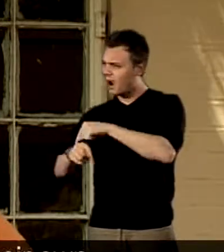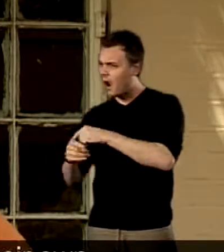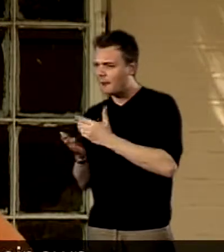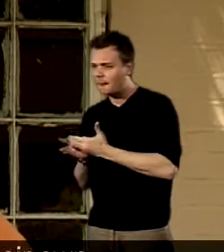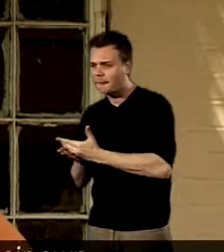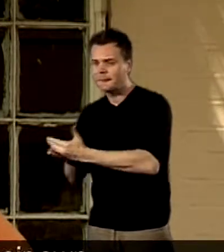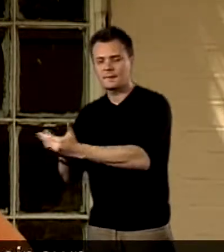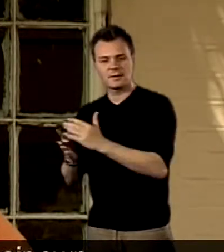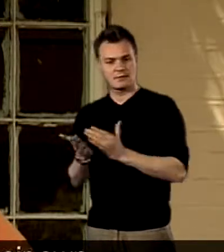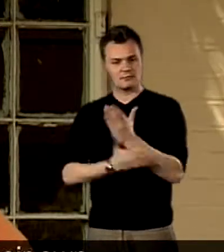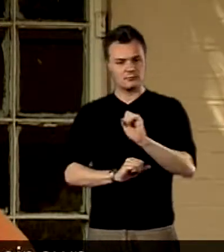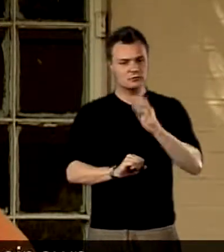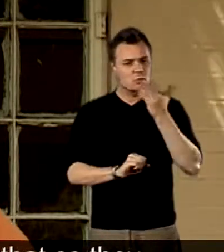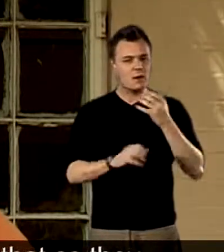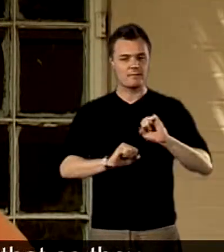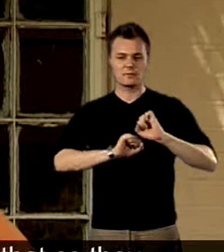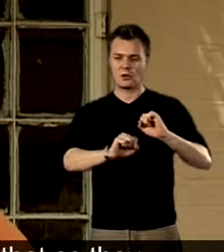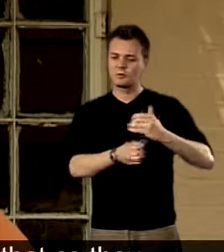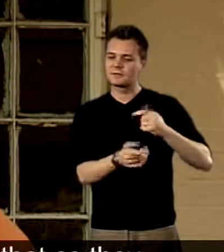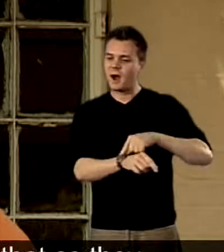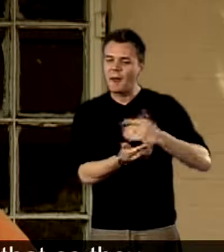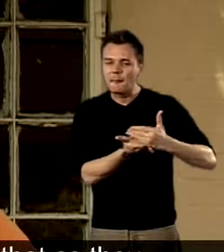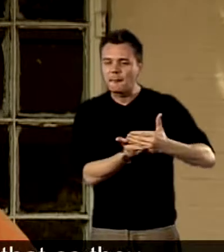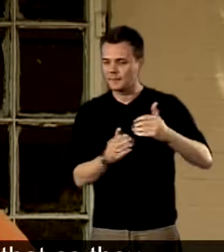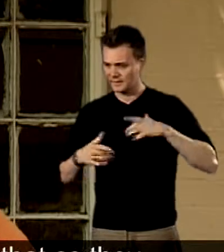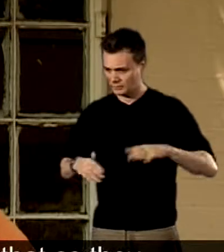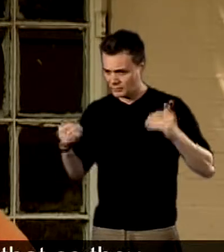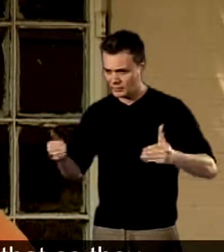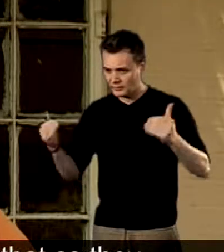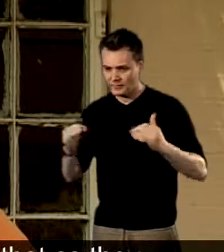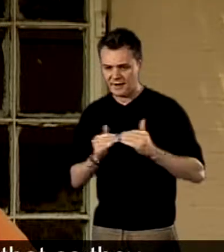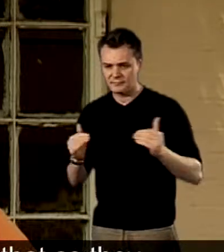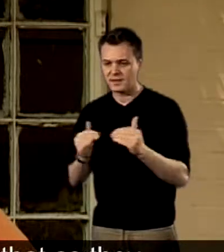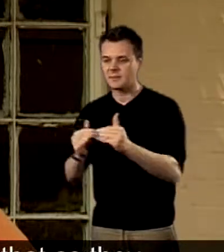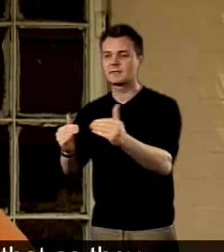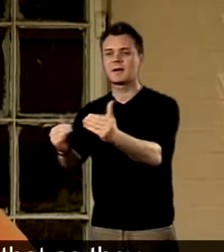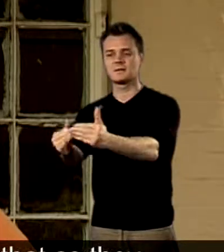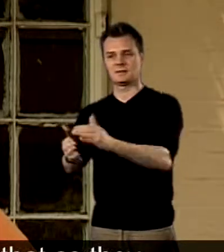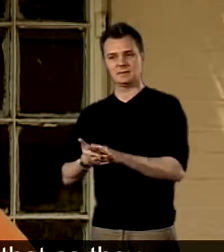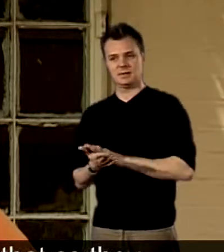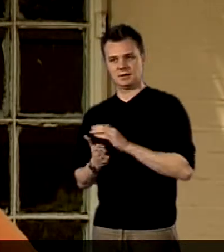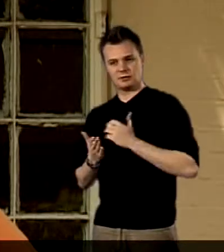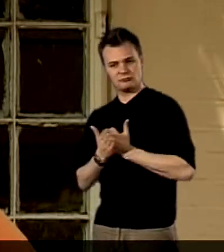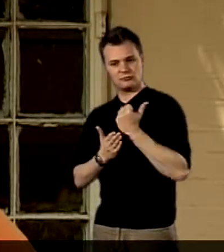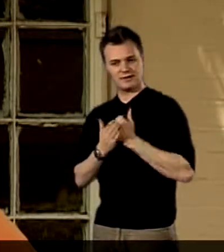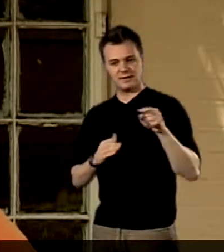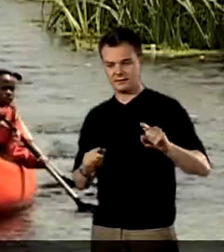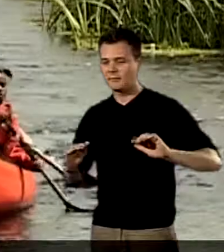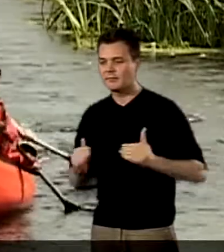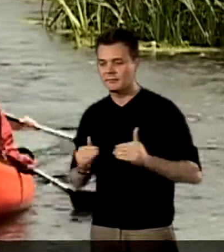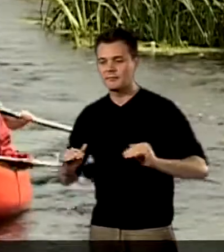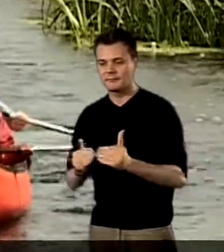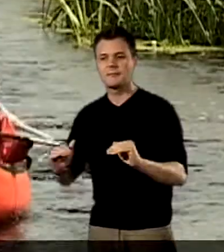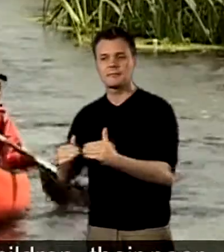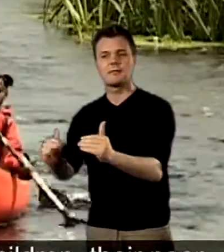know, they obviously have their own timescale that they're used to in schools, and they need to fit as much as that they can, the routines of the children's days, into their days at